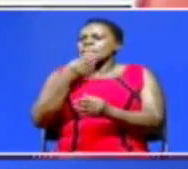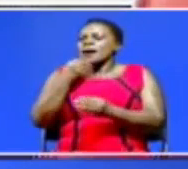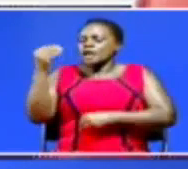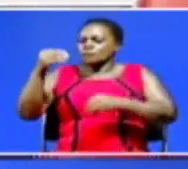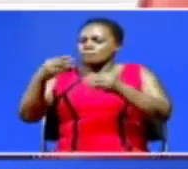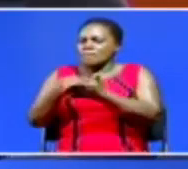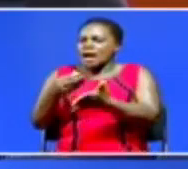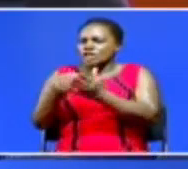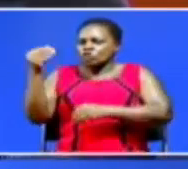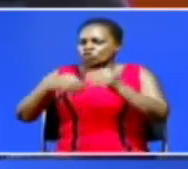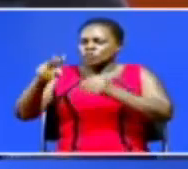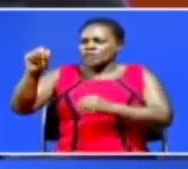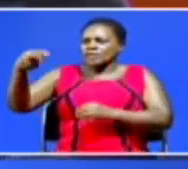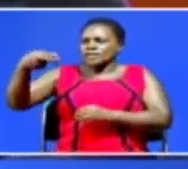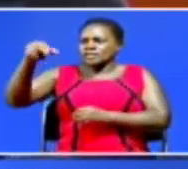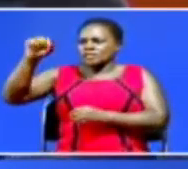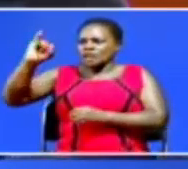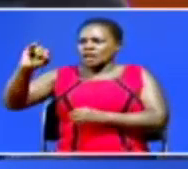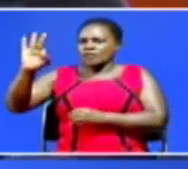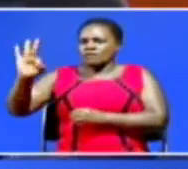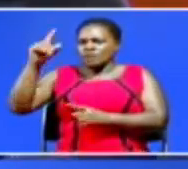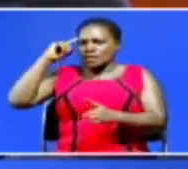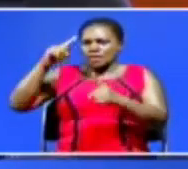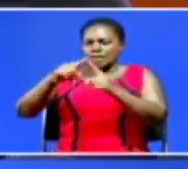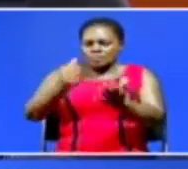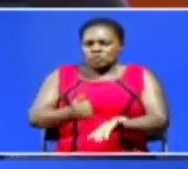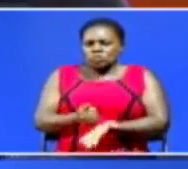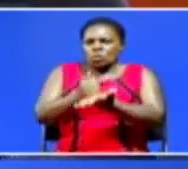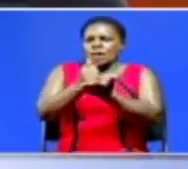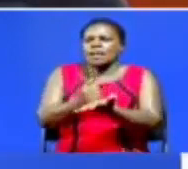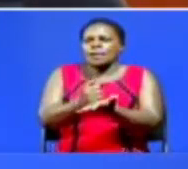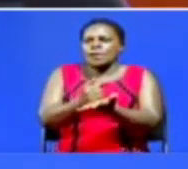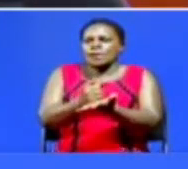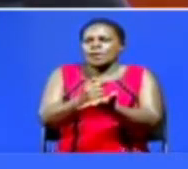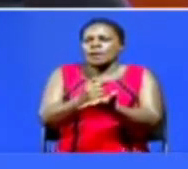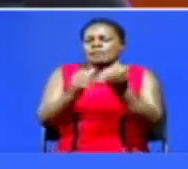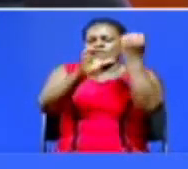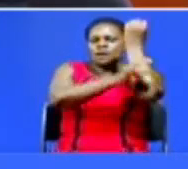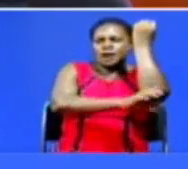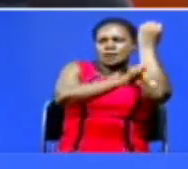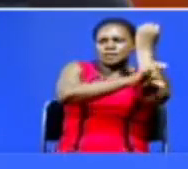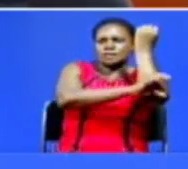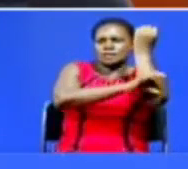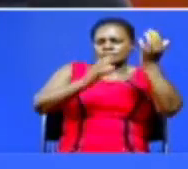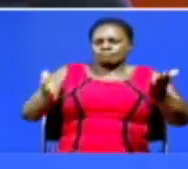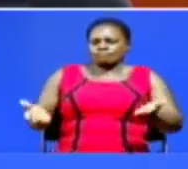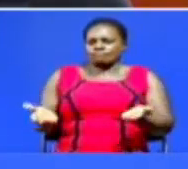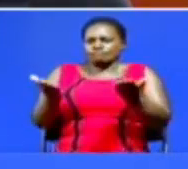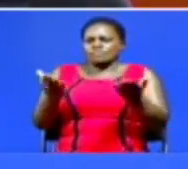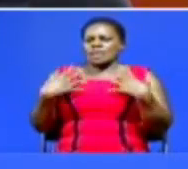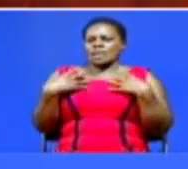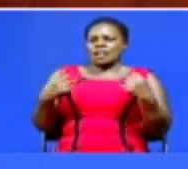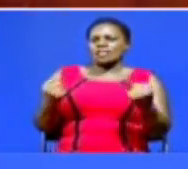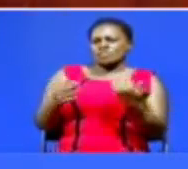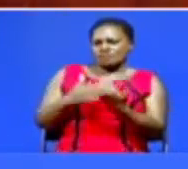to NHIF should be for purposes of assisting the country in improving the